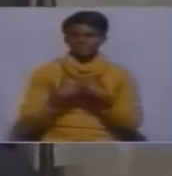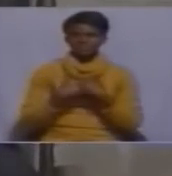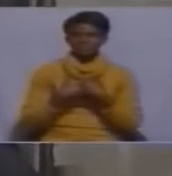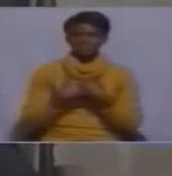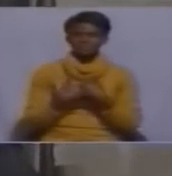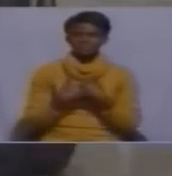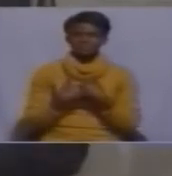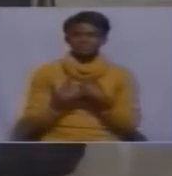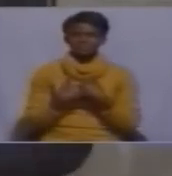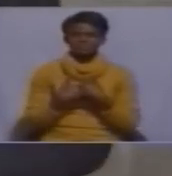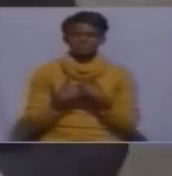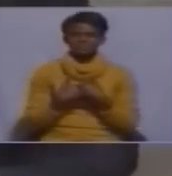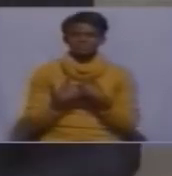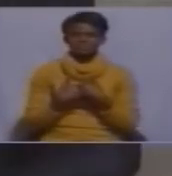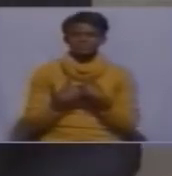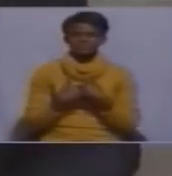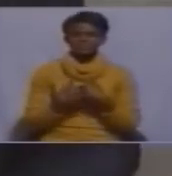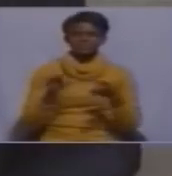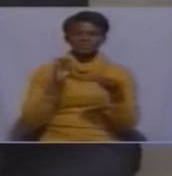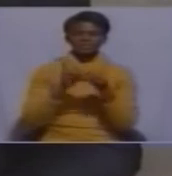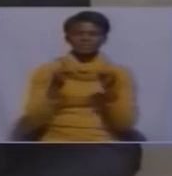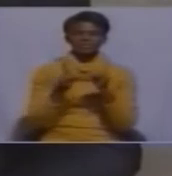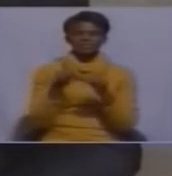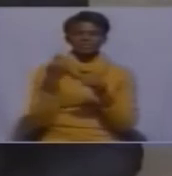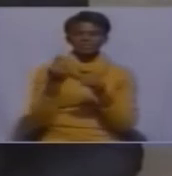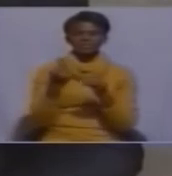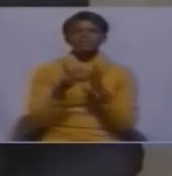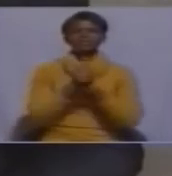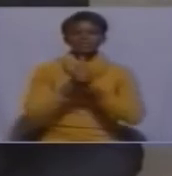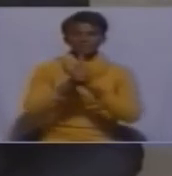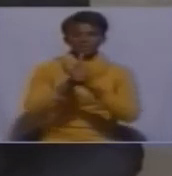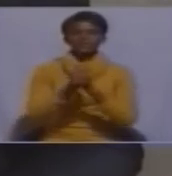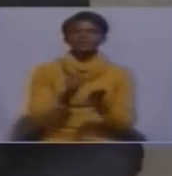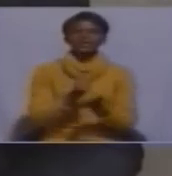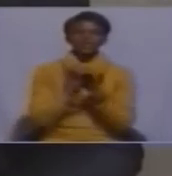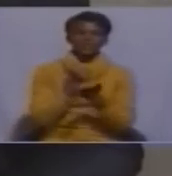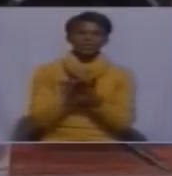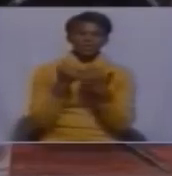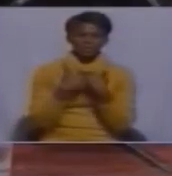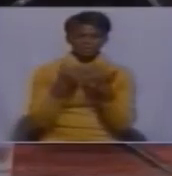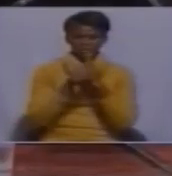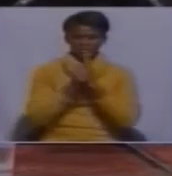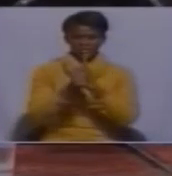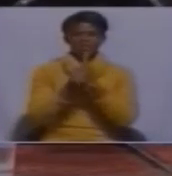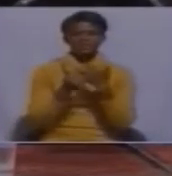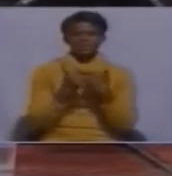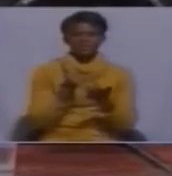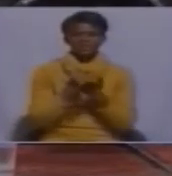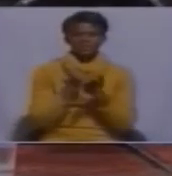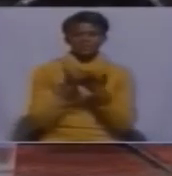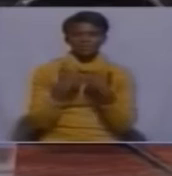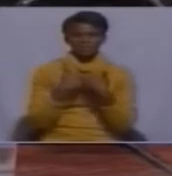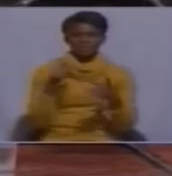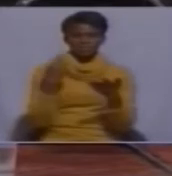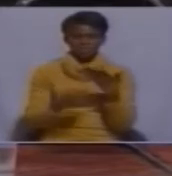Act number 1. It provides guidance it provides guidance in terms of what to